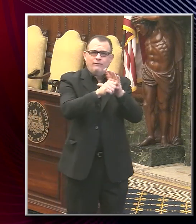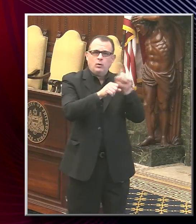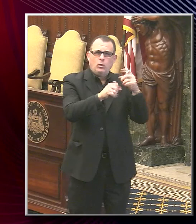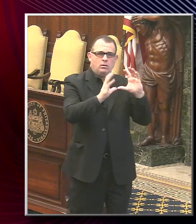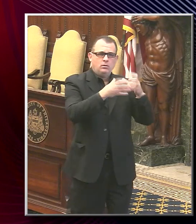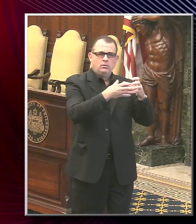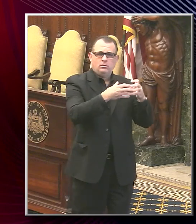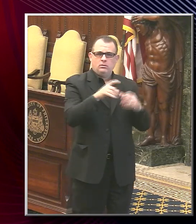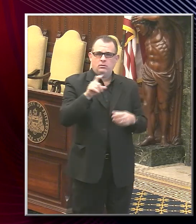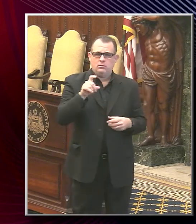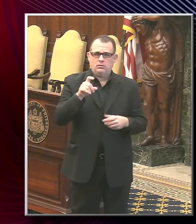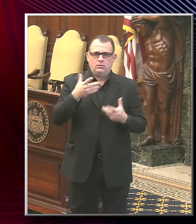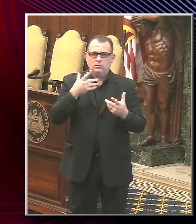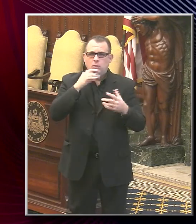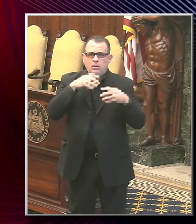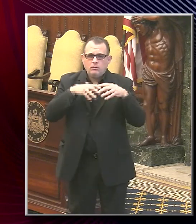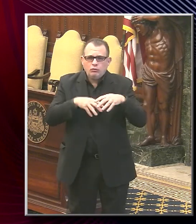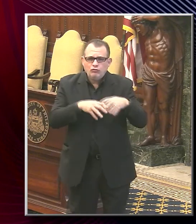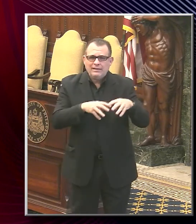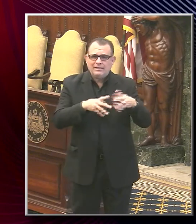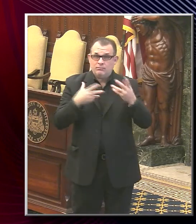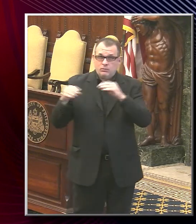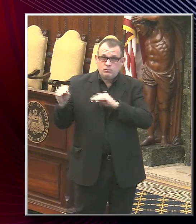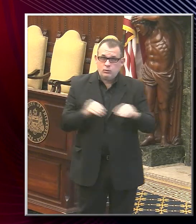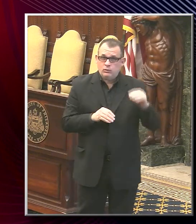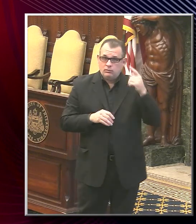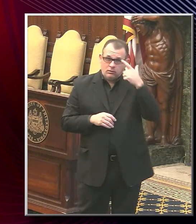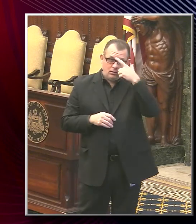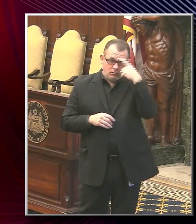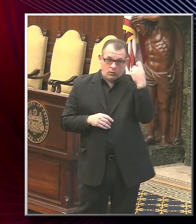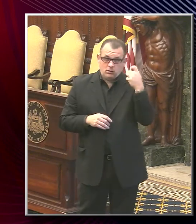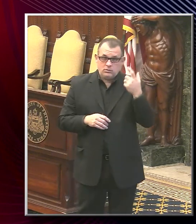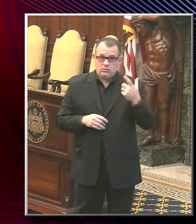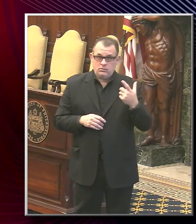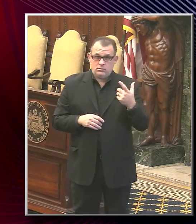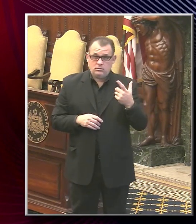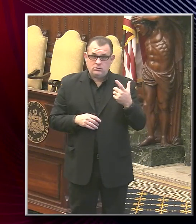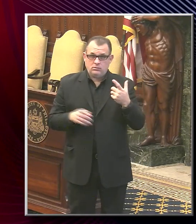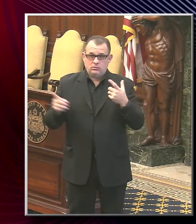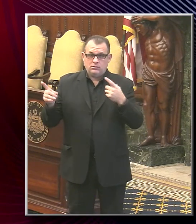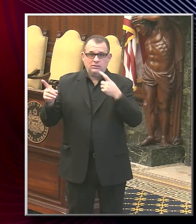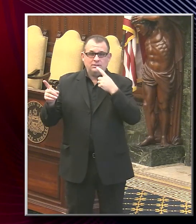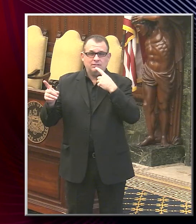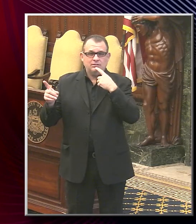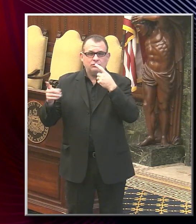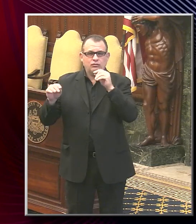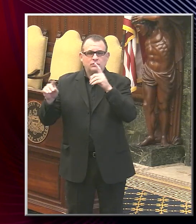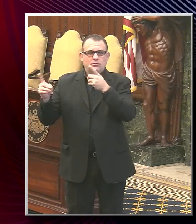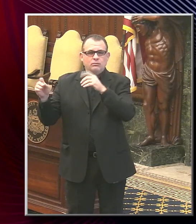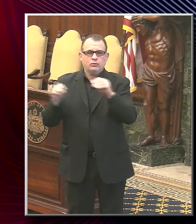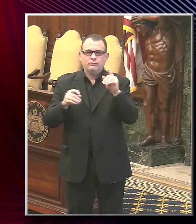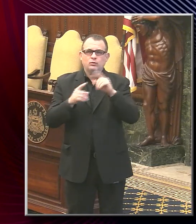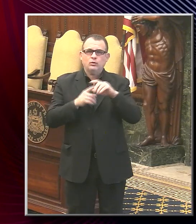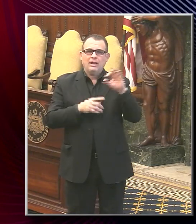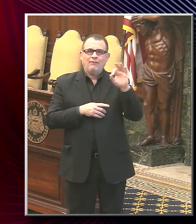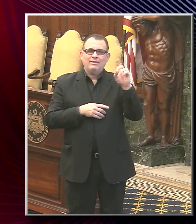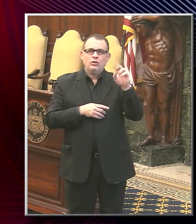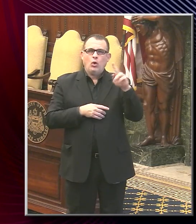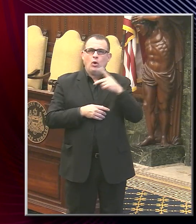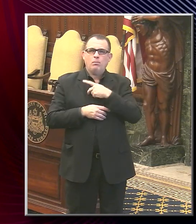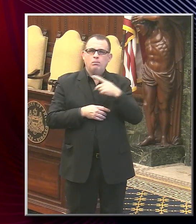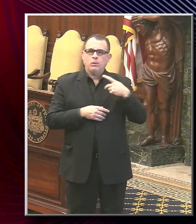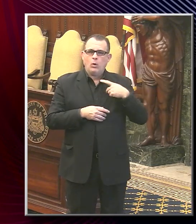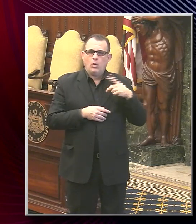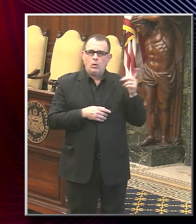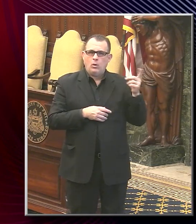city was in on the plan to move it to FDR Park. I know about the plan to move it there. We're supportive of it. I don't have all